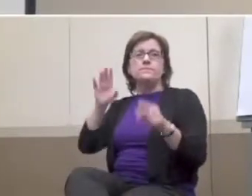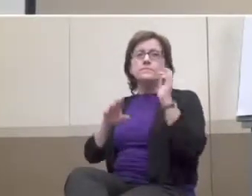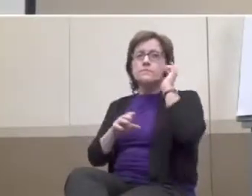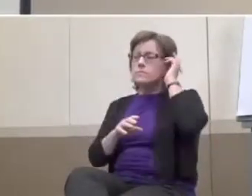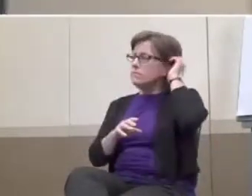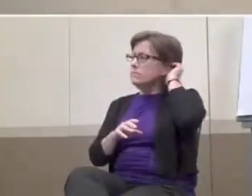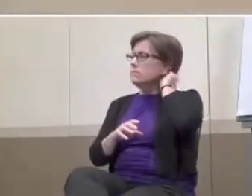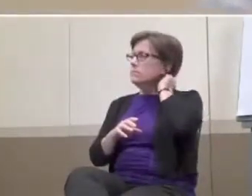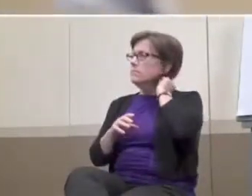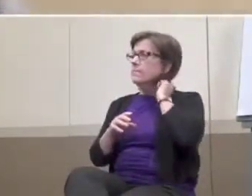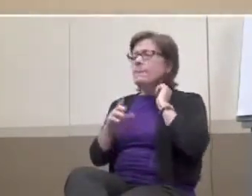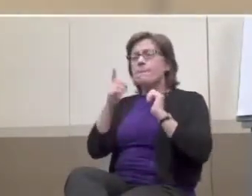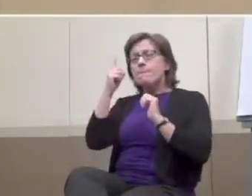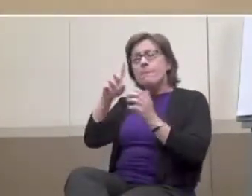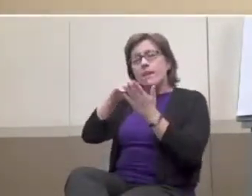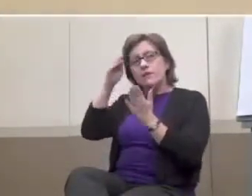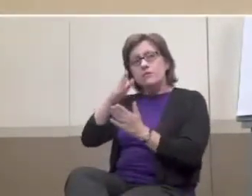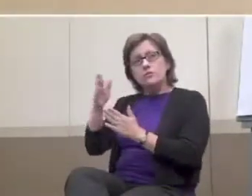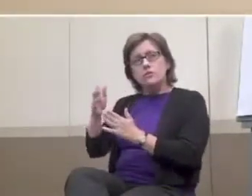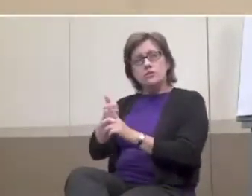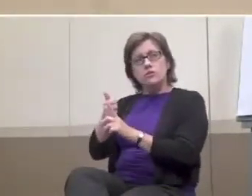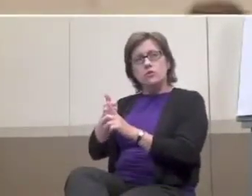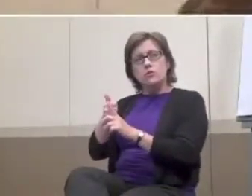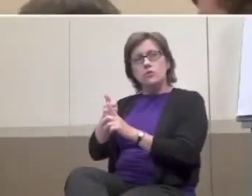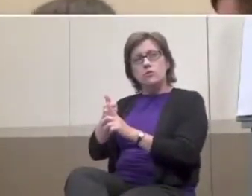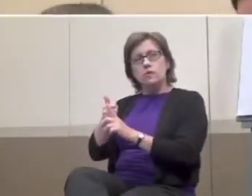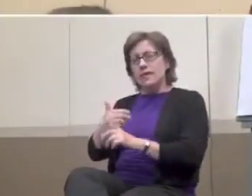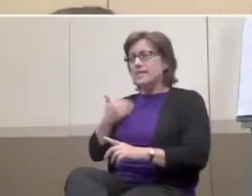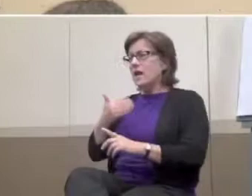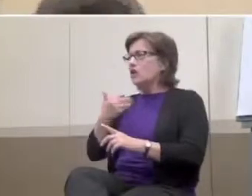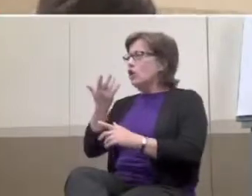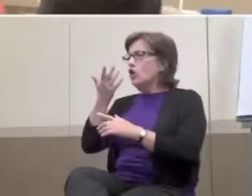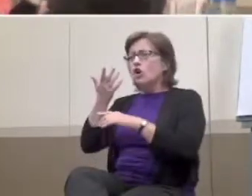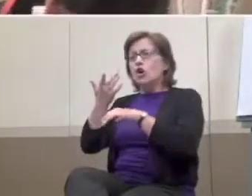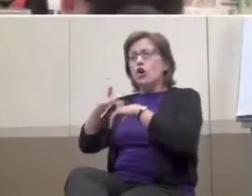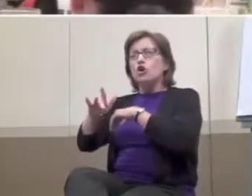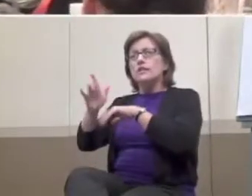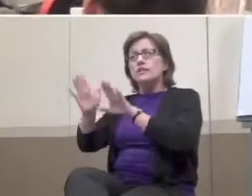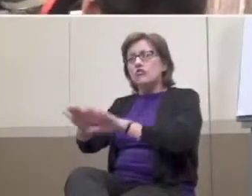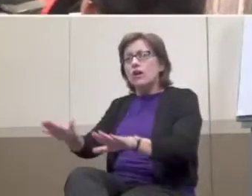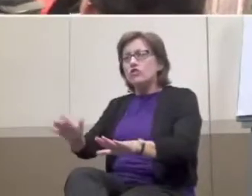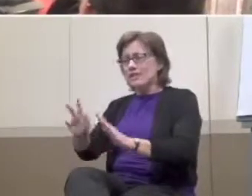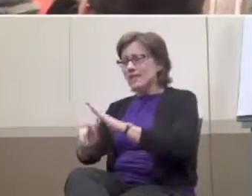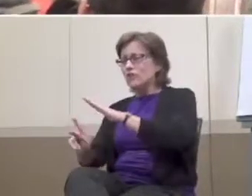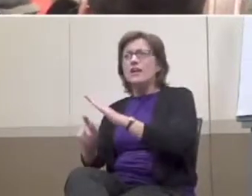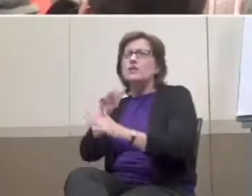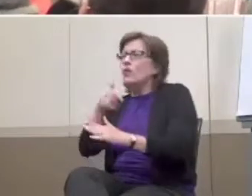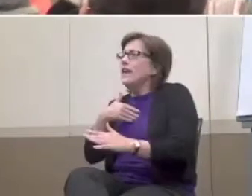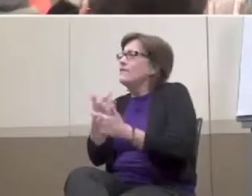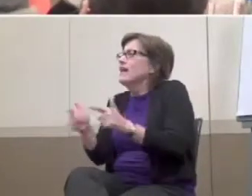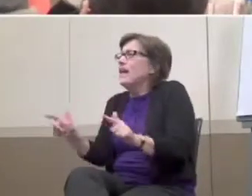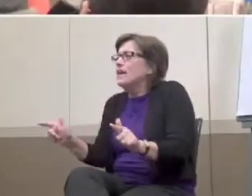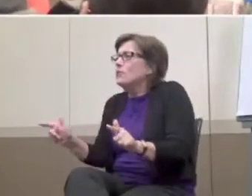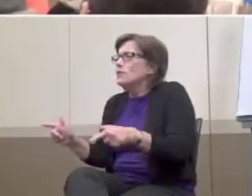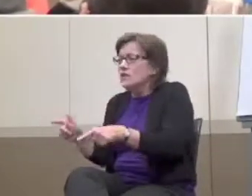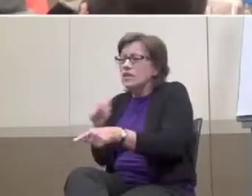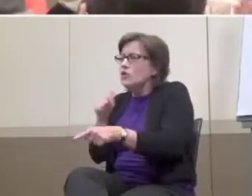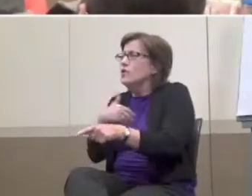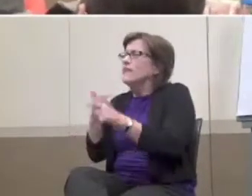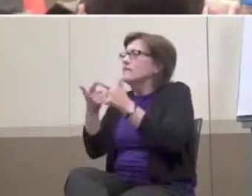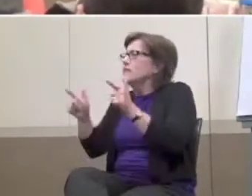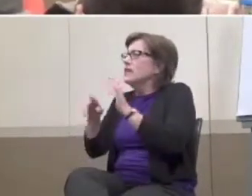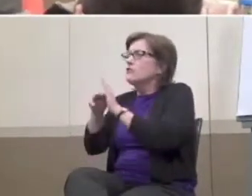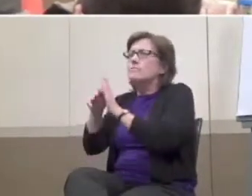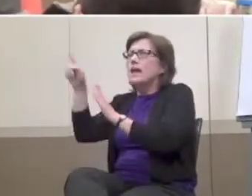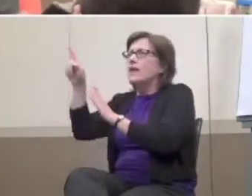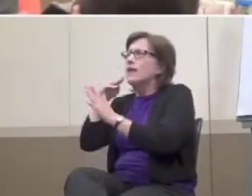for students who are young, like early childhood or kindergarten, who don't have the language and they don't have that language model at home. Then how